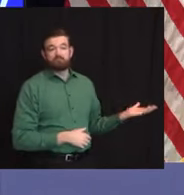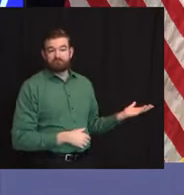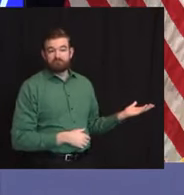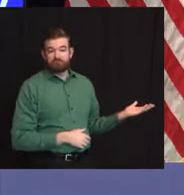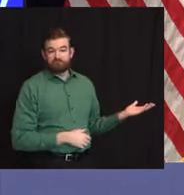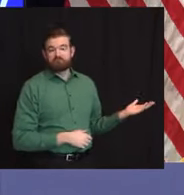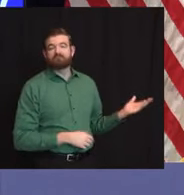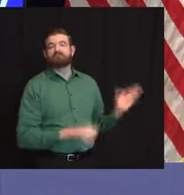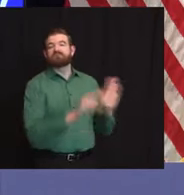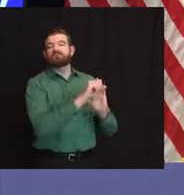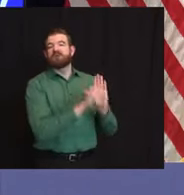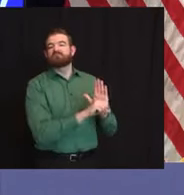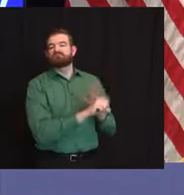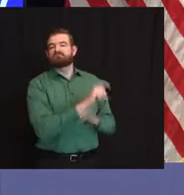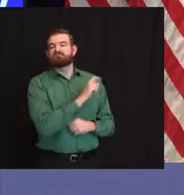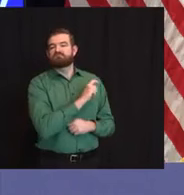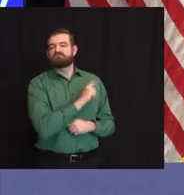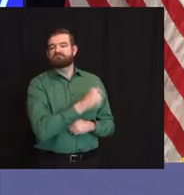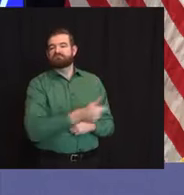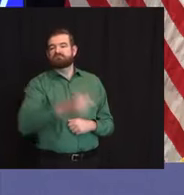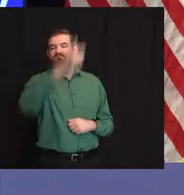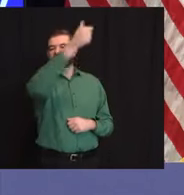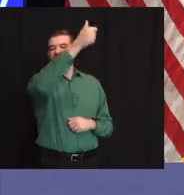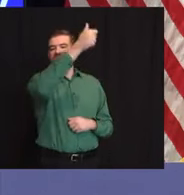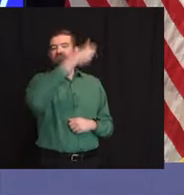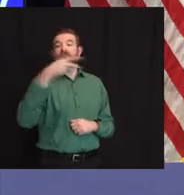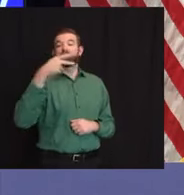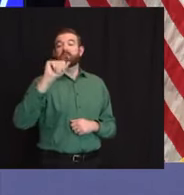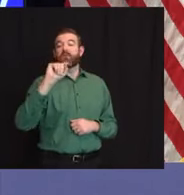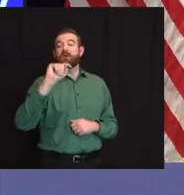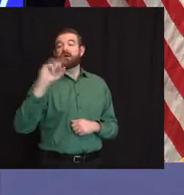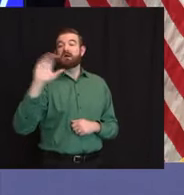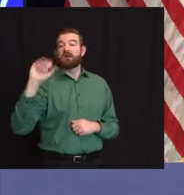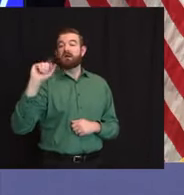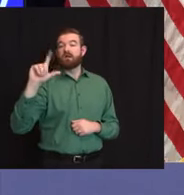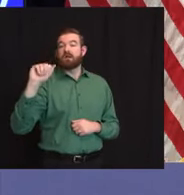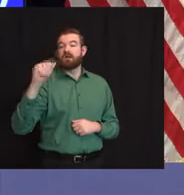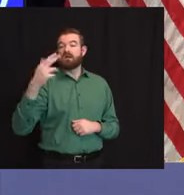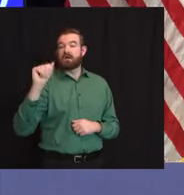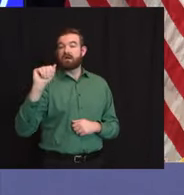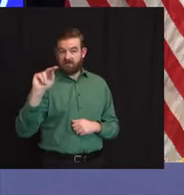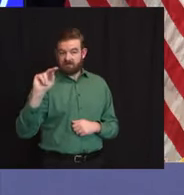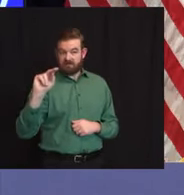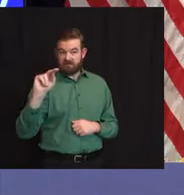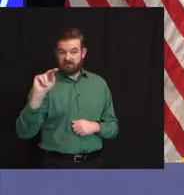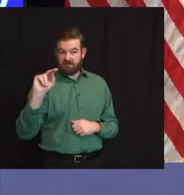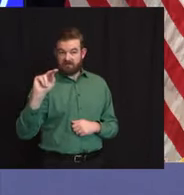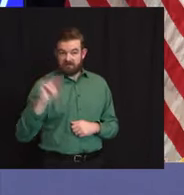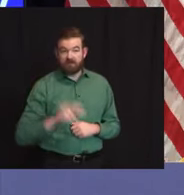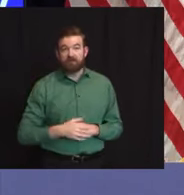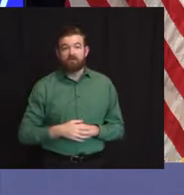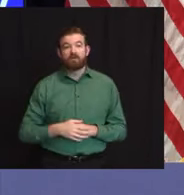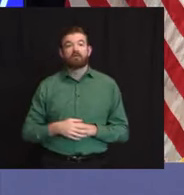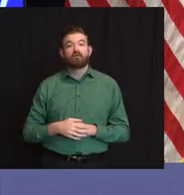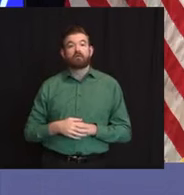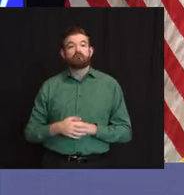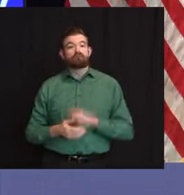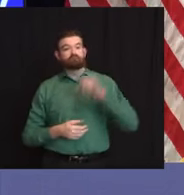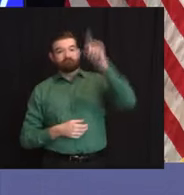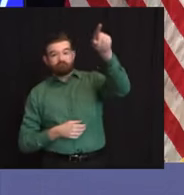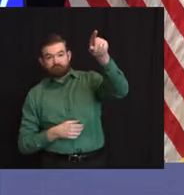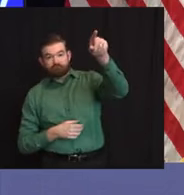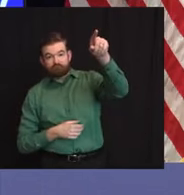Superintendent Colonel Pat Callahan. Pat. We're also joined by Jared Maples, Director of the Department of Homeland Security and Preparedness, and soon